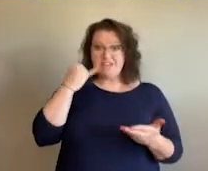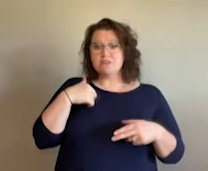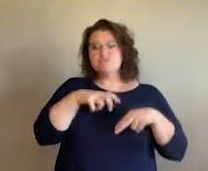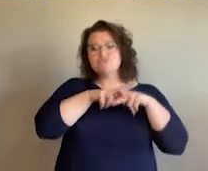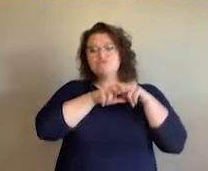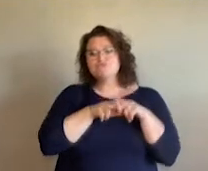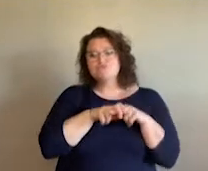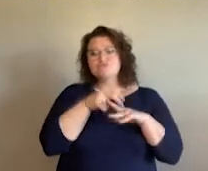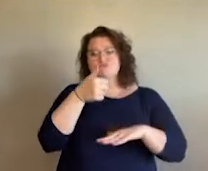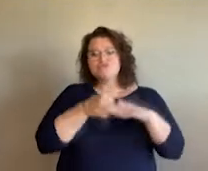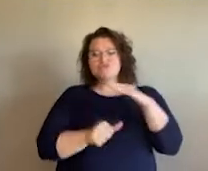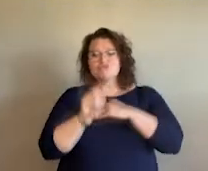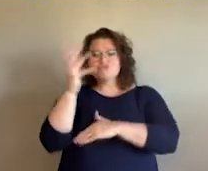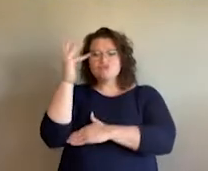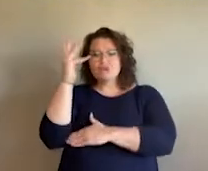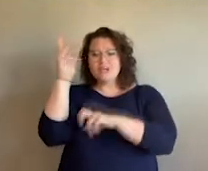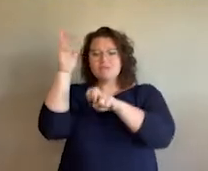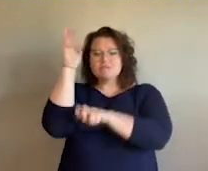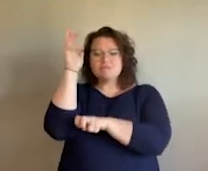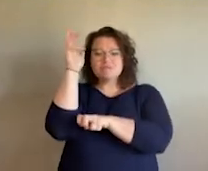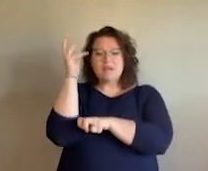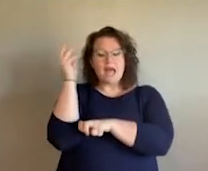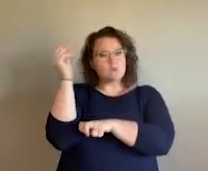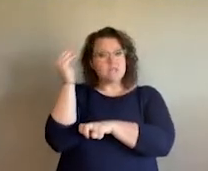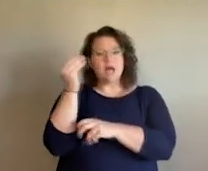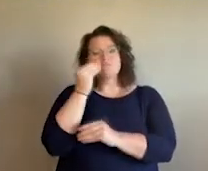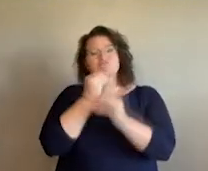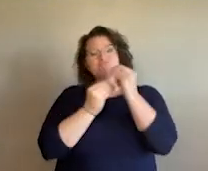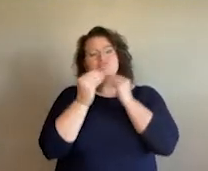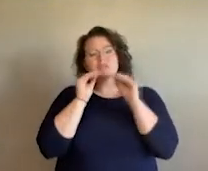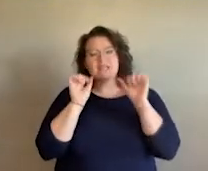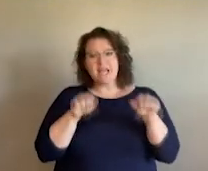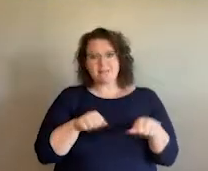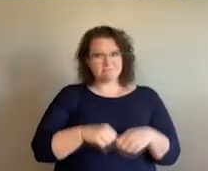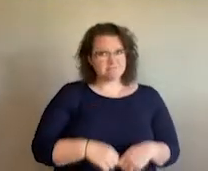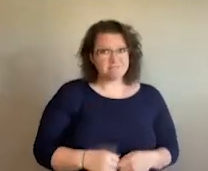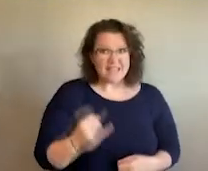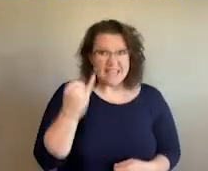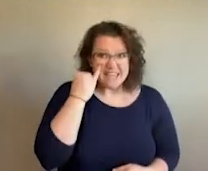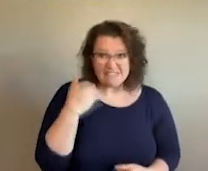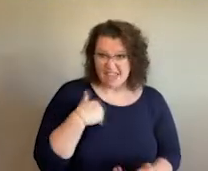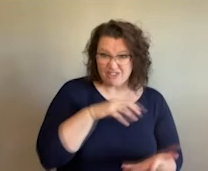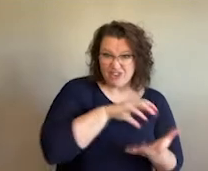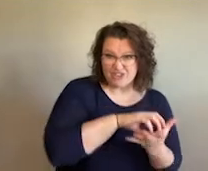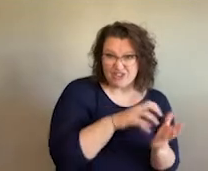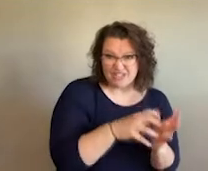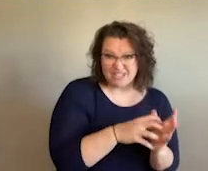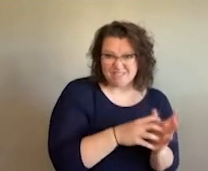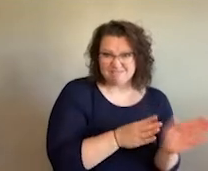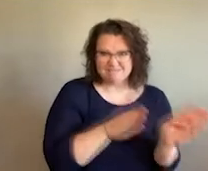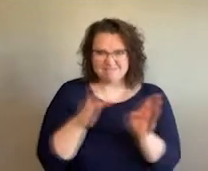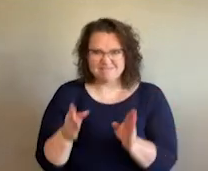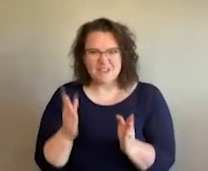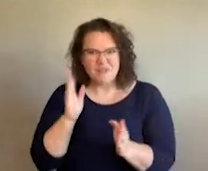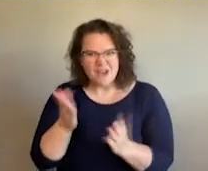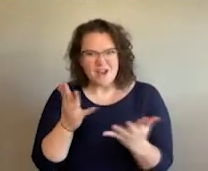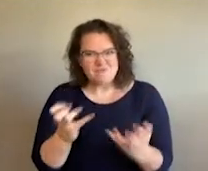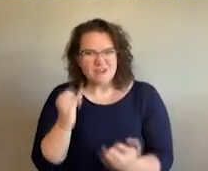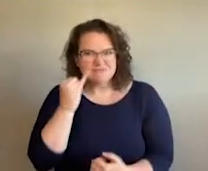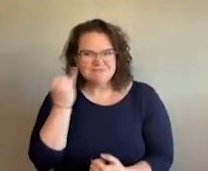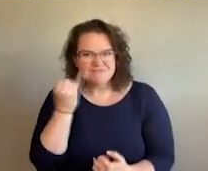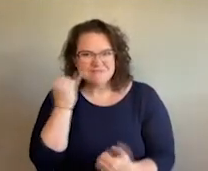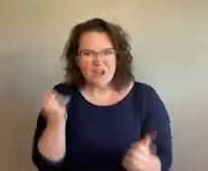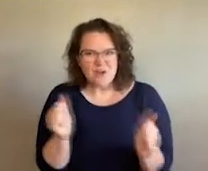under a nice tree while I'm outside. And if you give Miss Ashley some cookies, she's going to want some juice to go along with